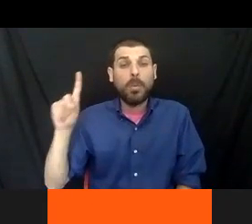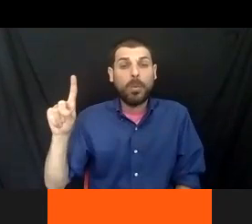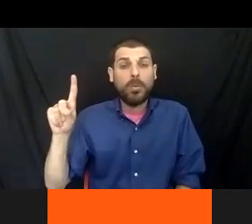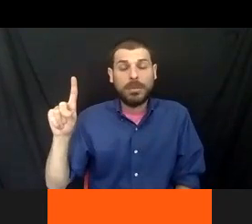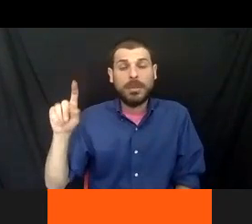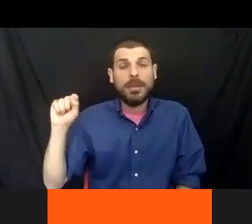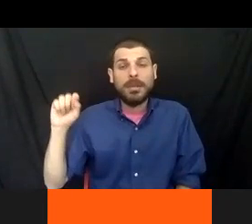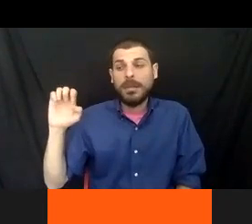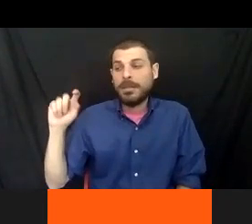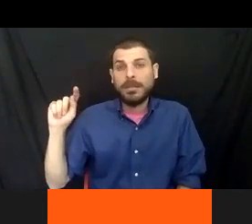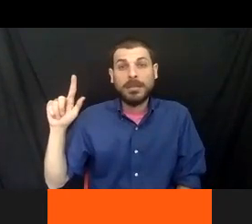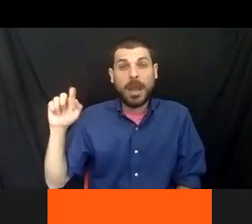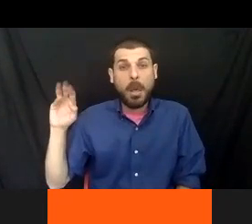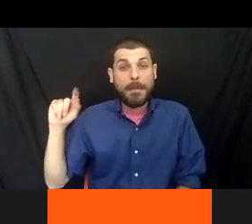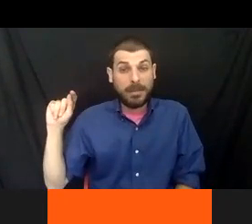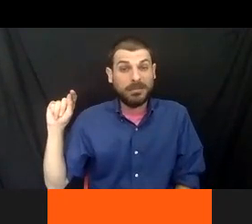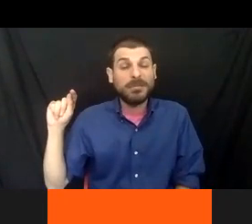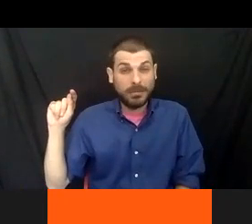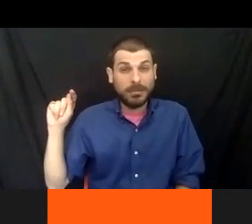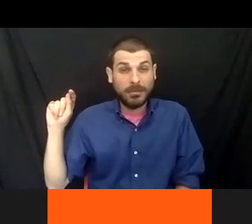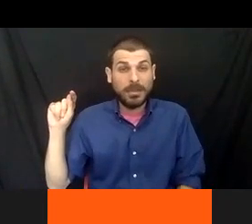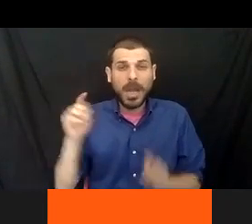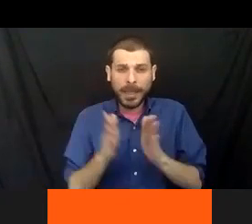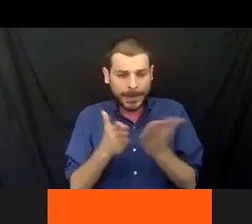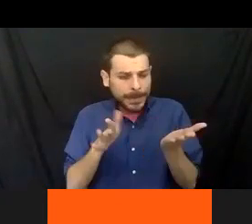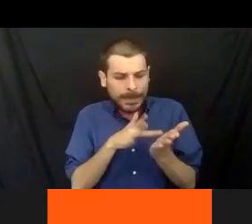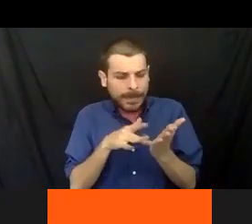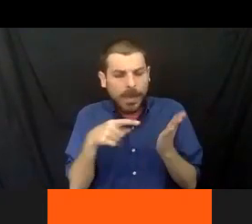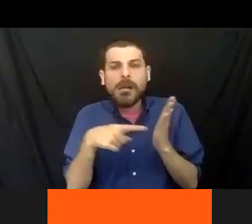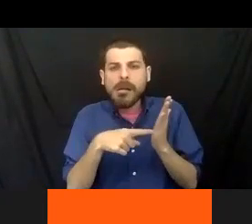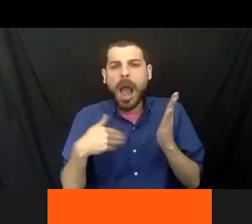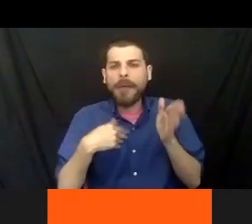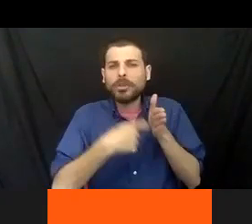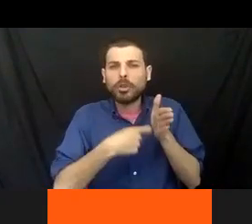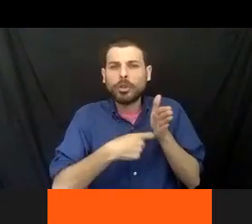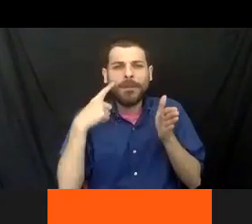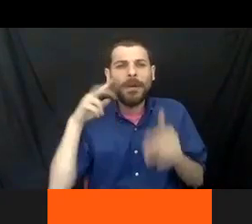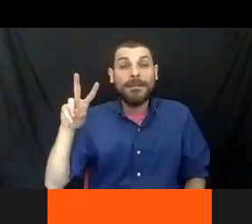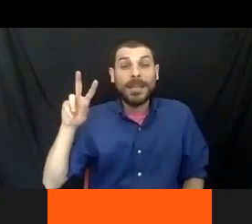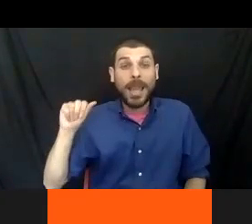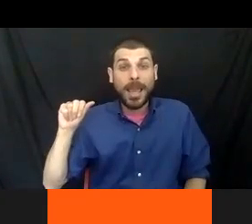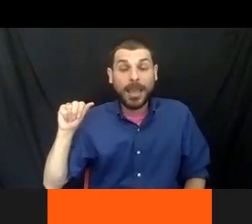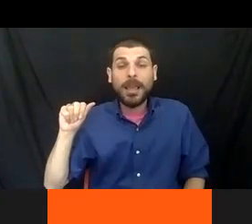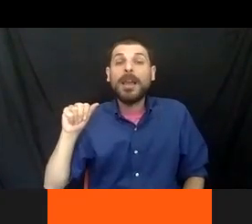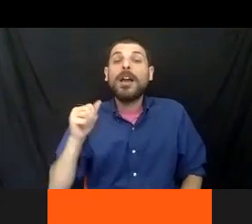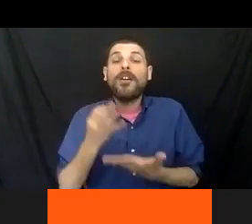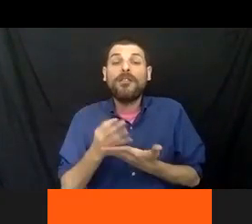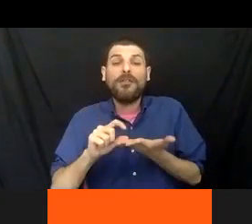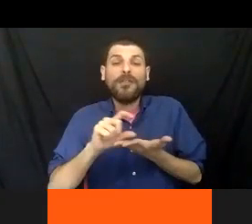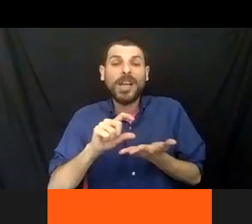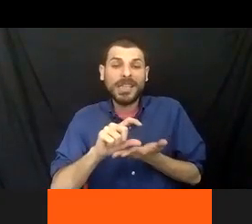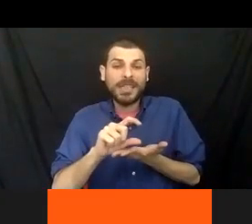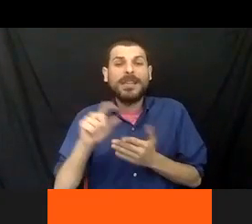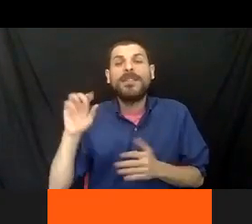that should include a charge for a VA funding fee. Although I should say that not all VA loans require